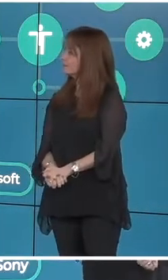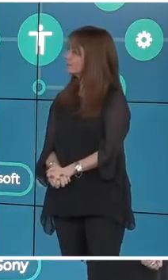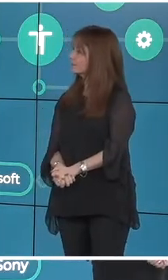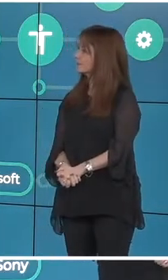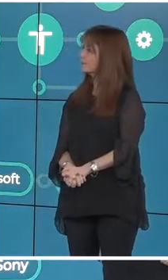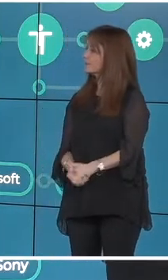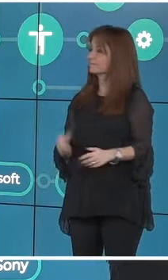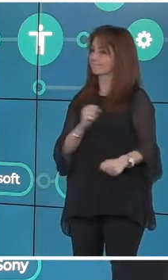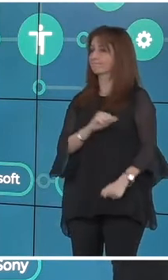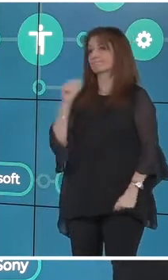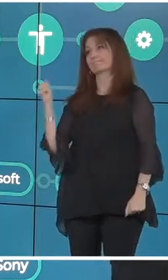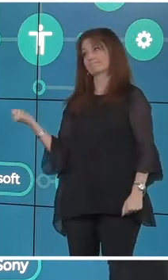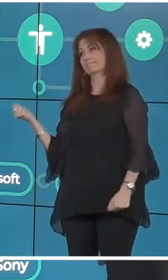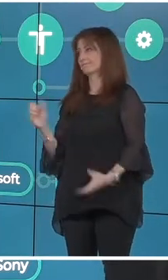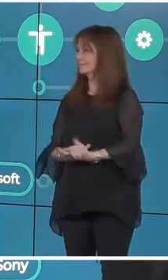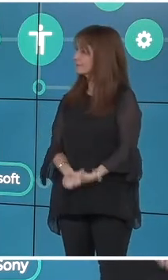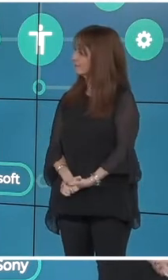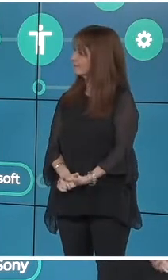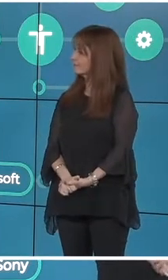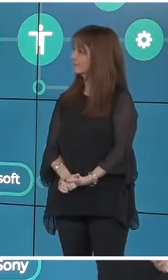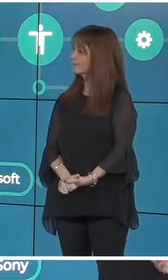to you, Lush.